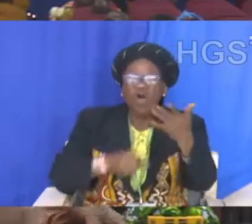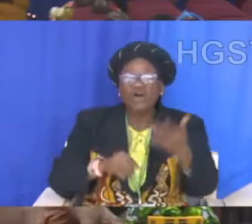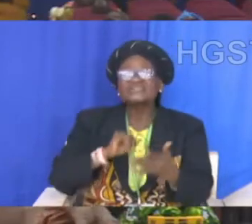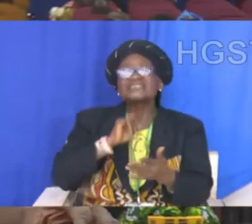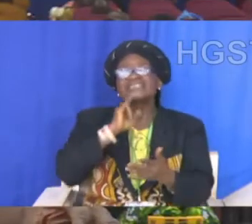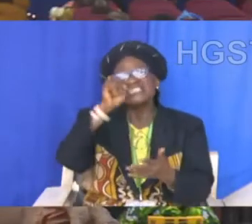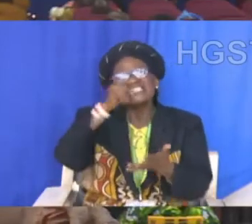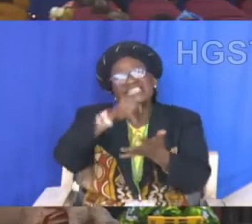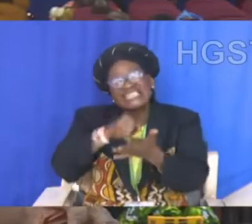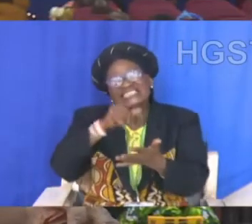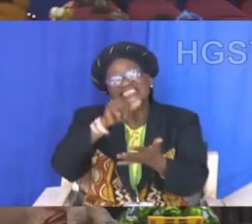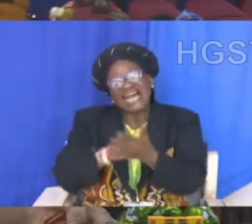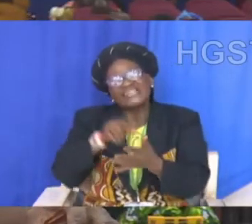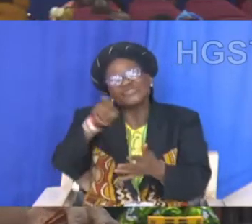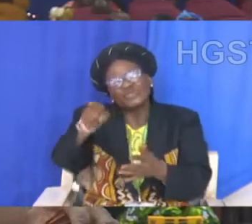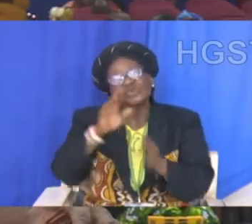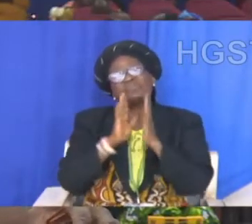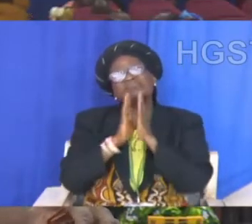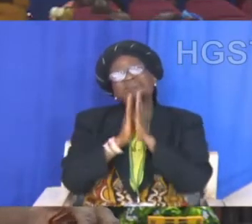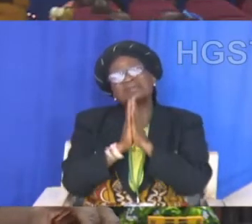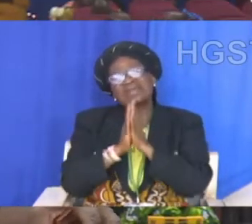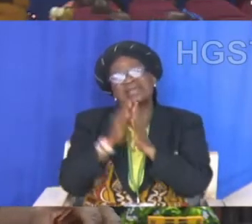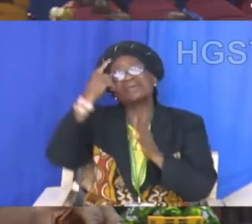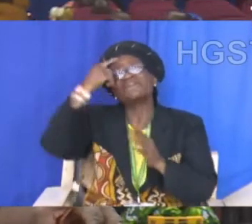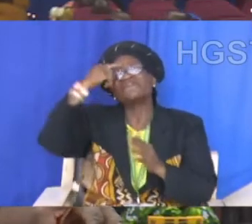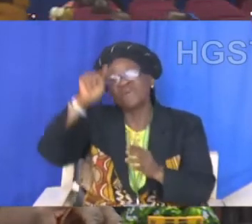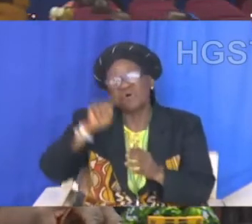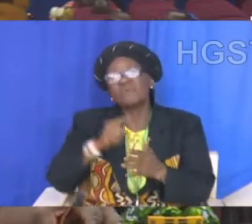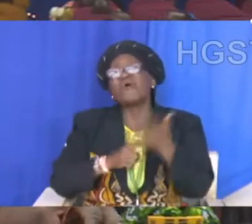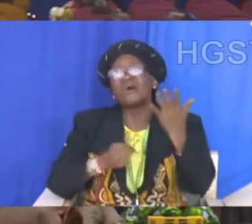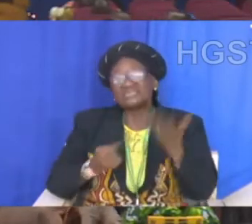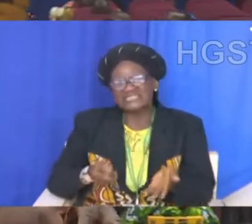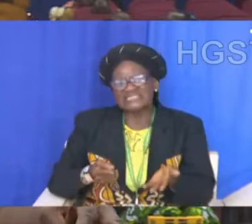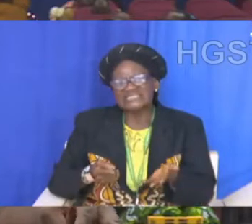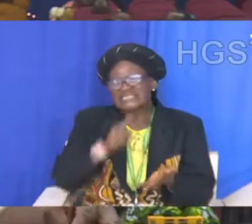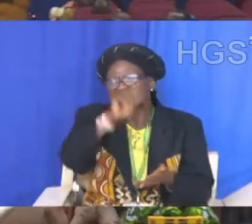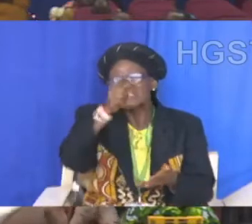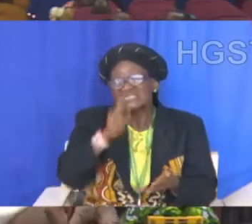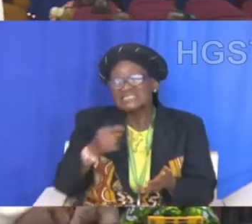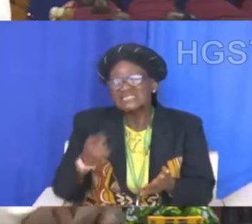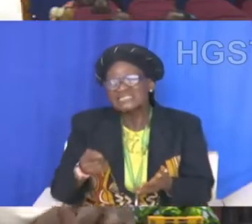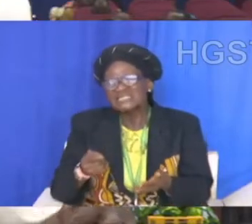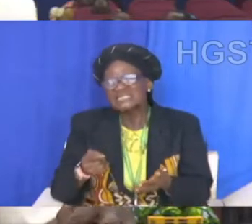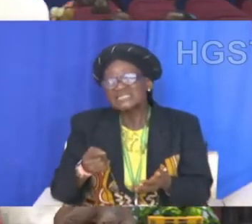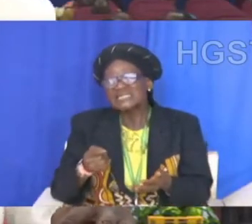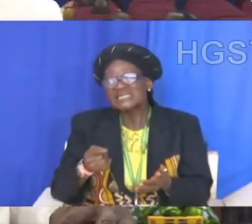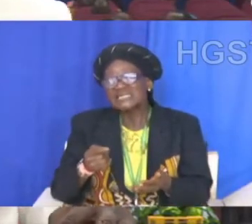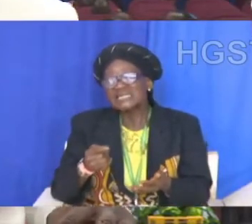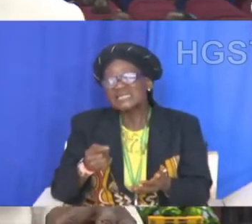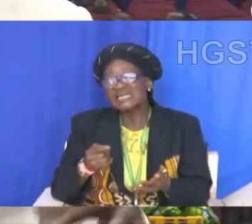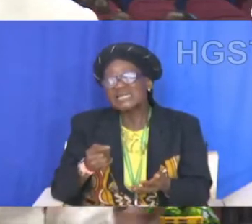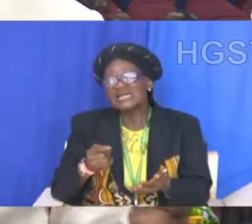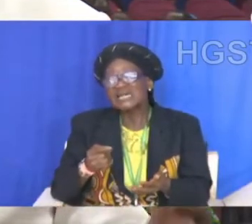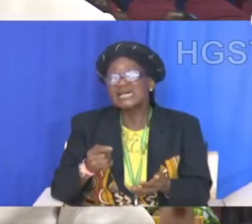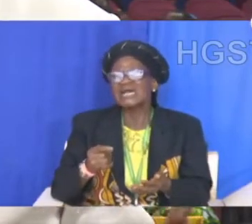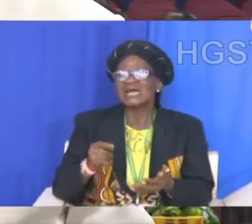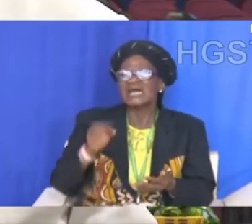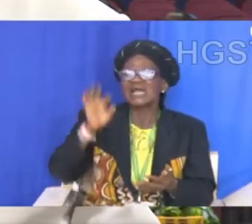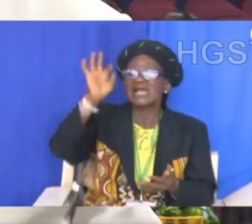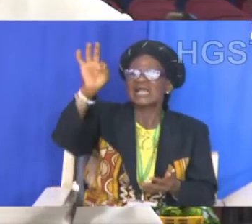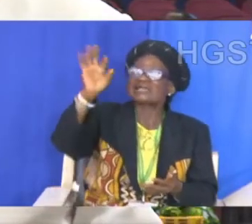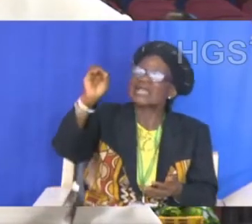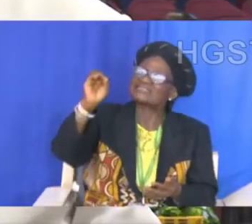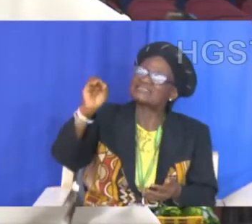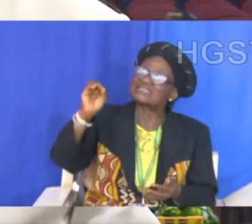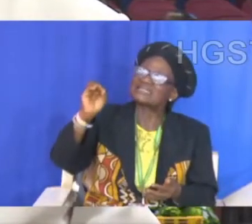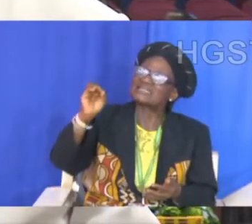All the hours. What are the things you are asking for? I say, more than 95% of the time, I'm just praising